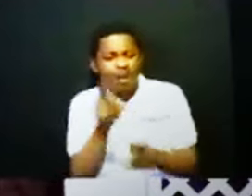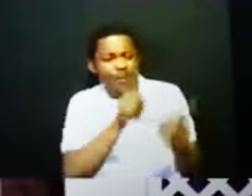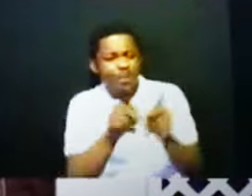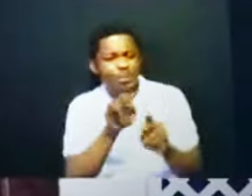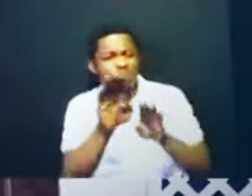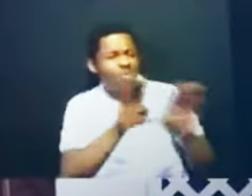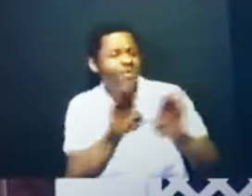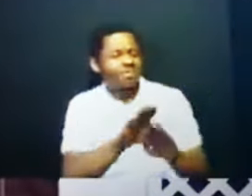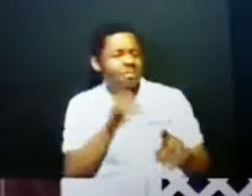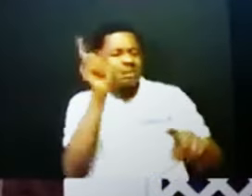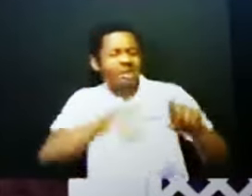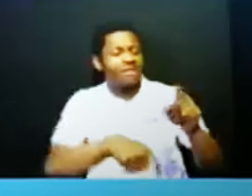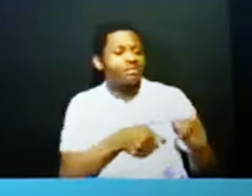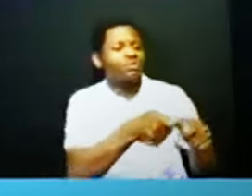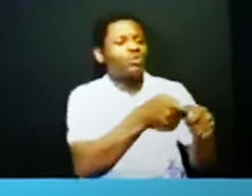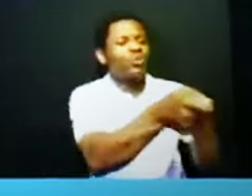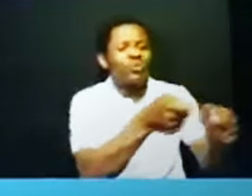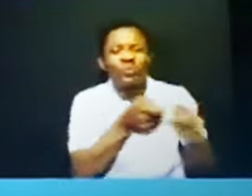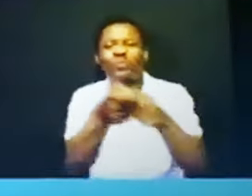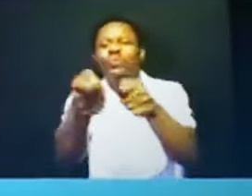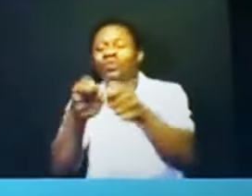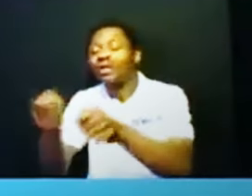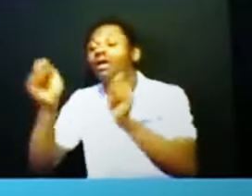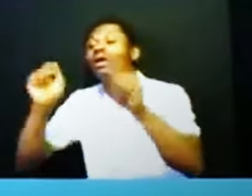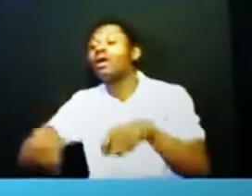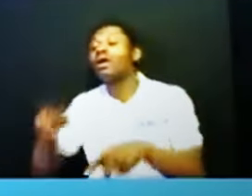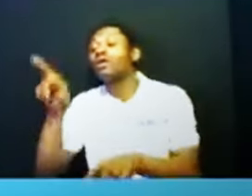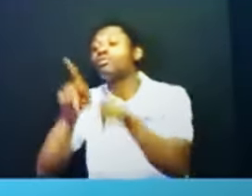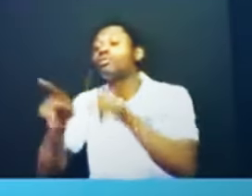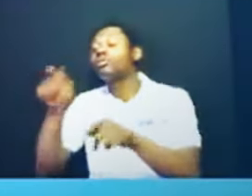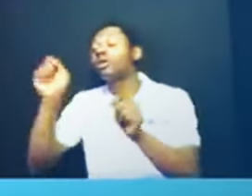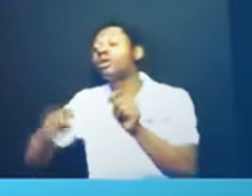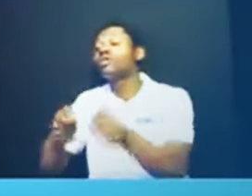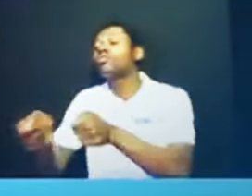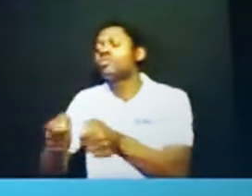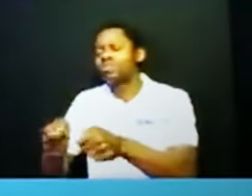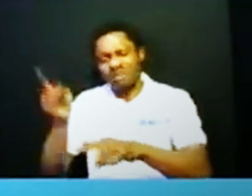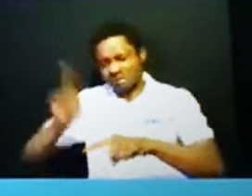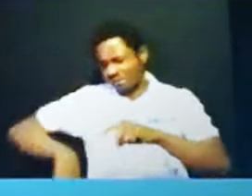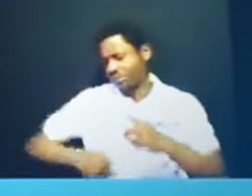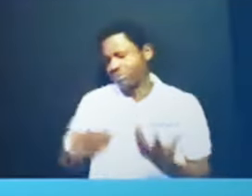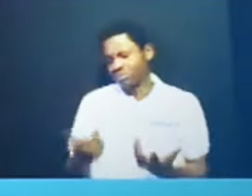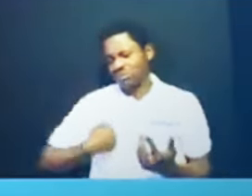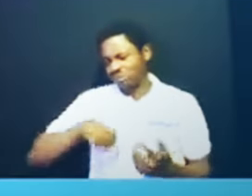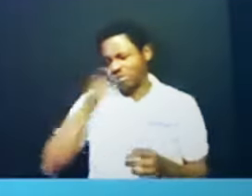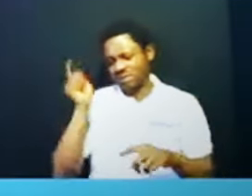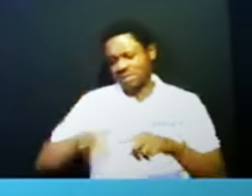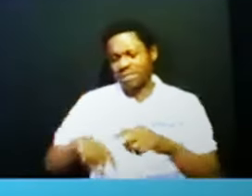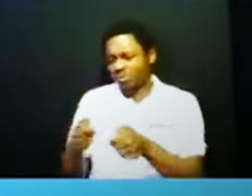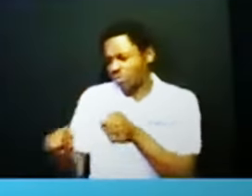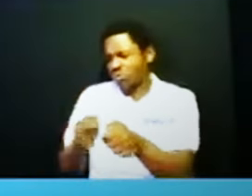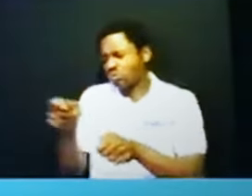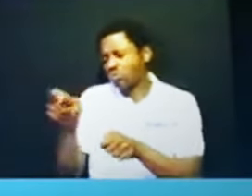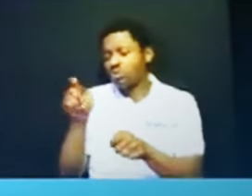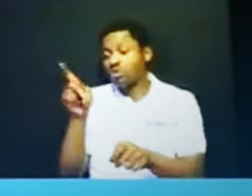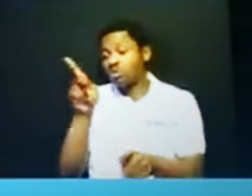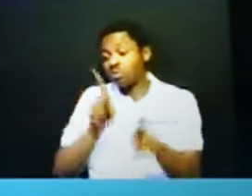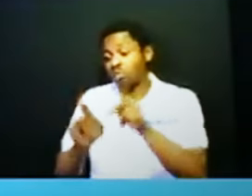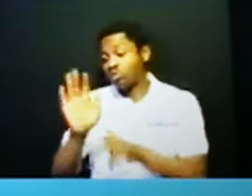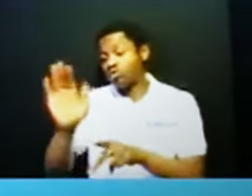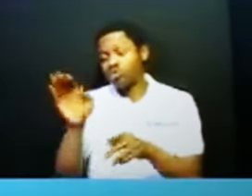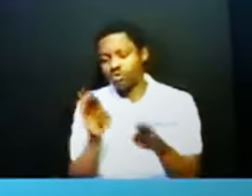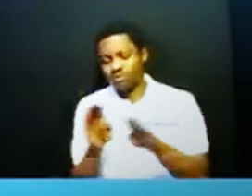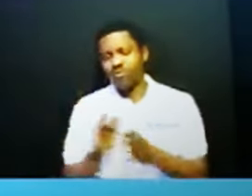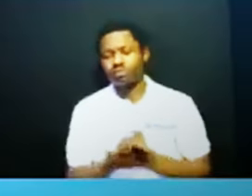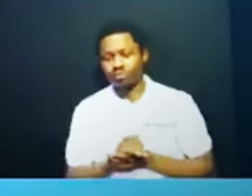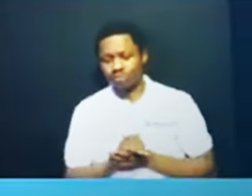No, we don't have control over how people behave. But you can determine